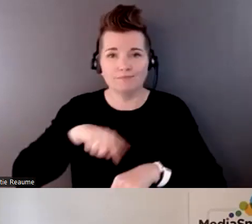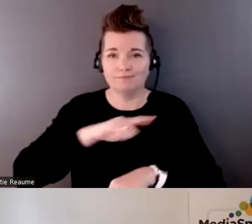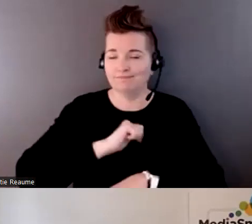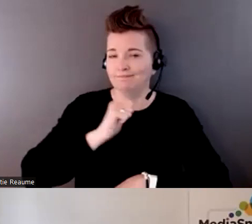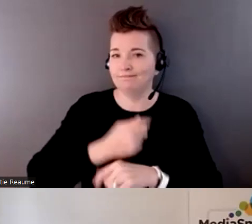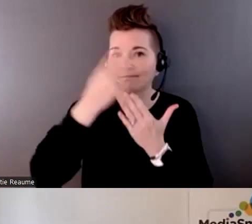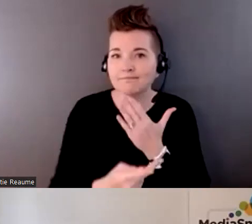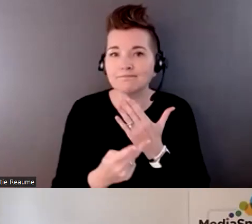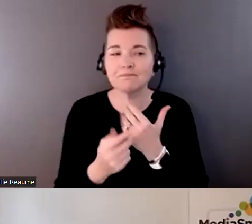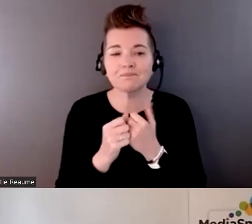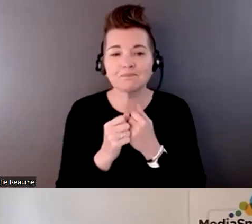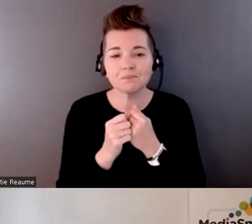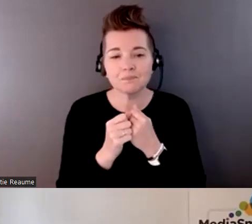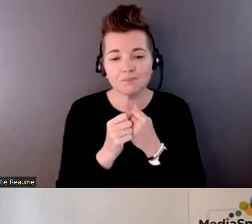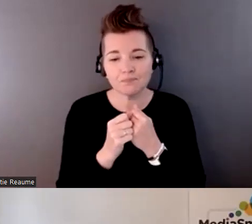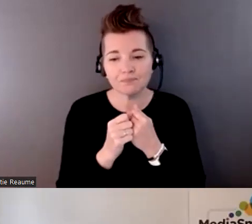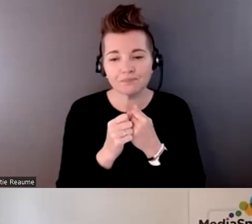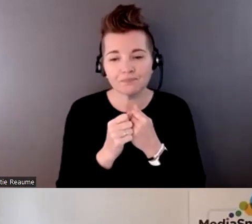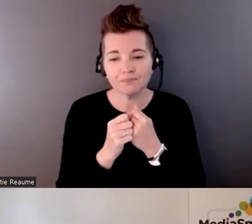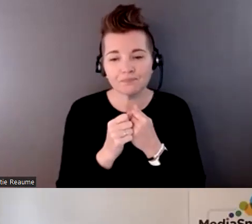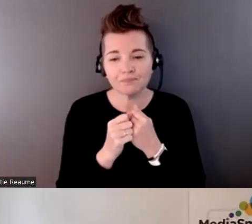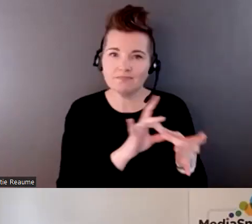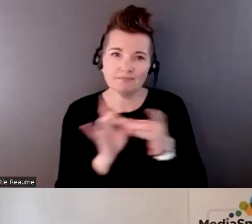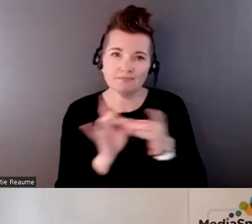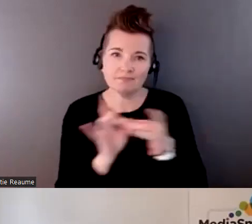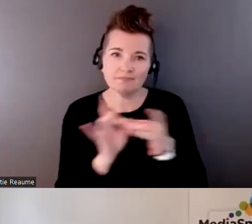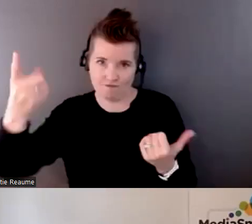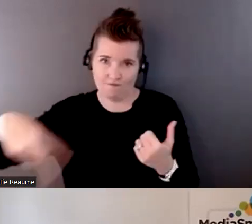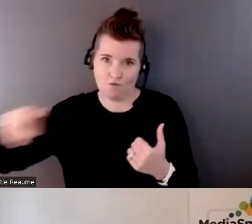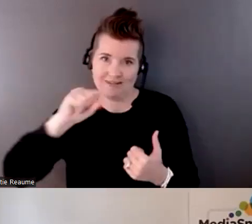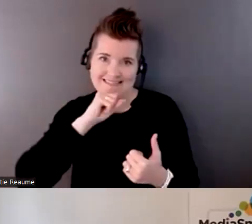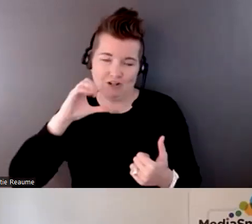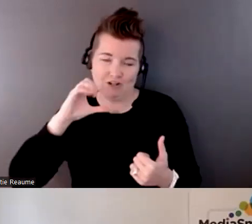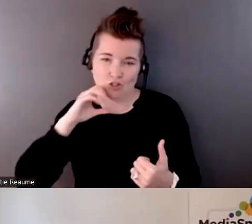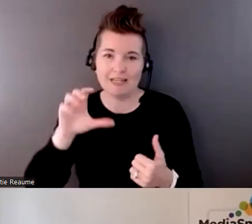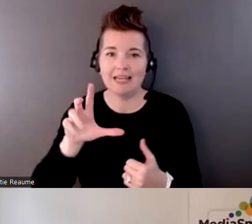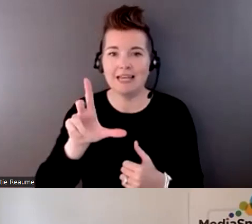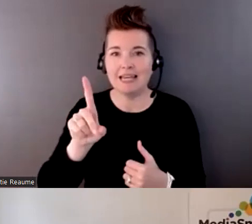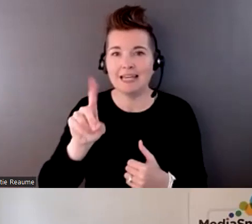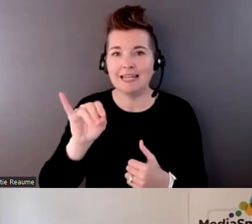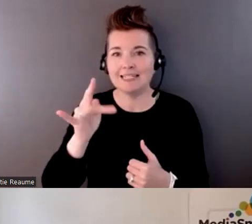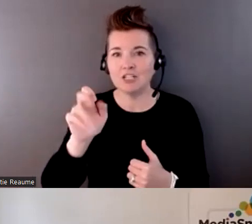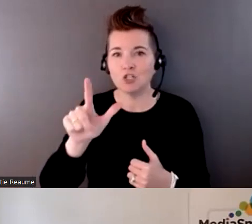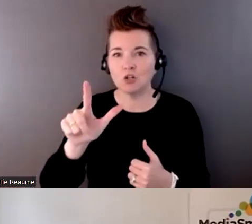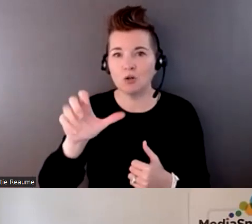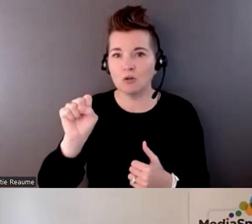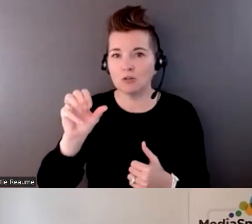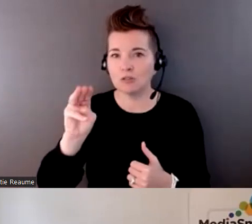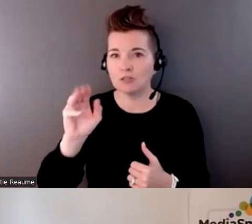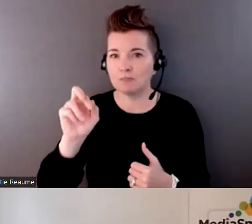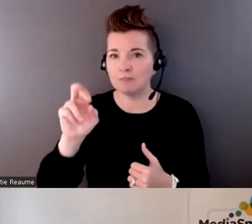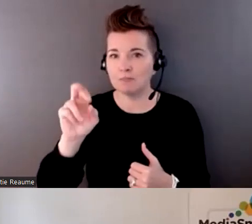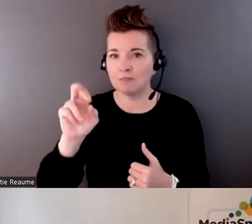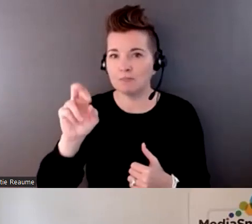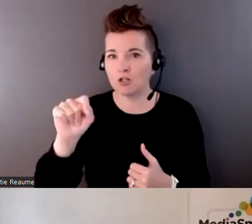probably most specific to what we're talking about today or relevant is our digital smarts program so I'll put that in uh the chat as